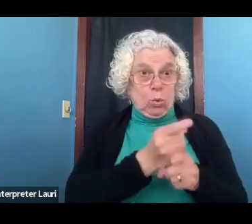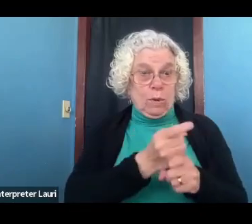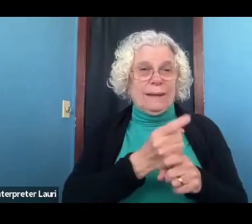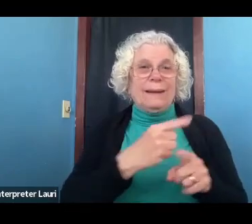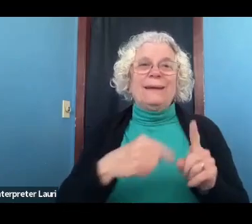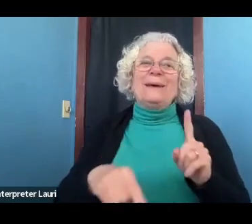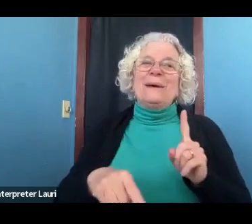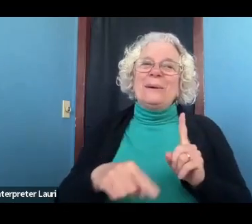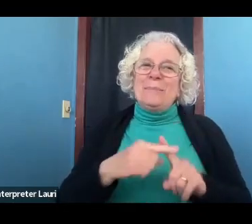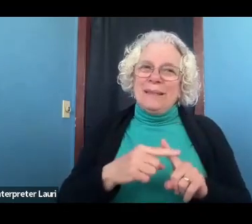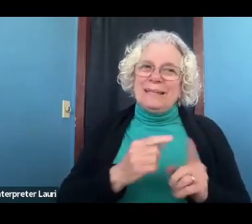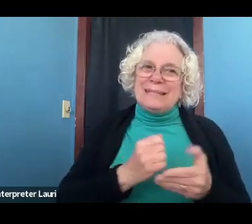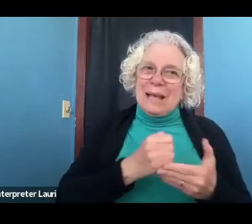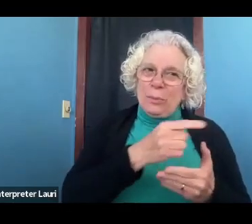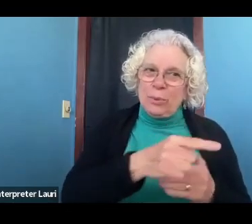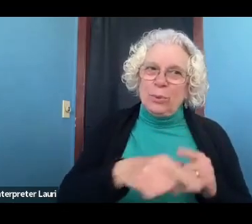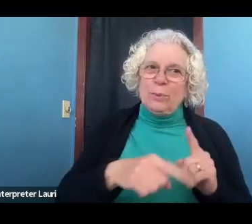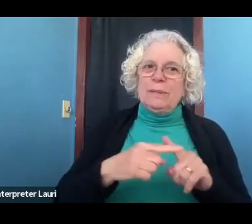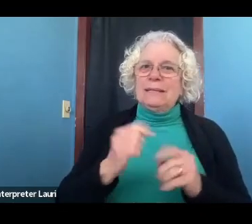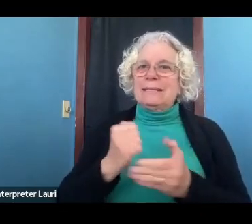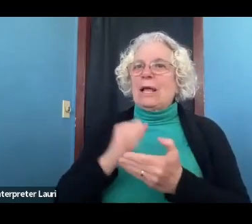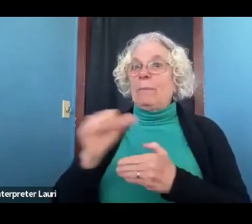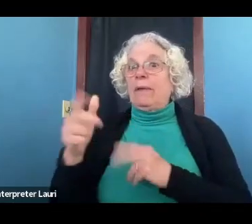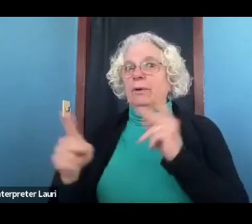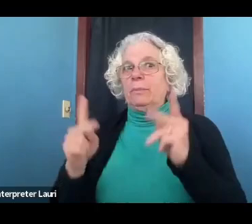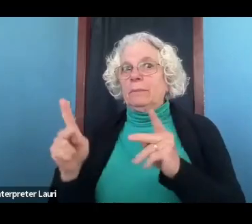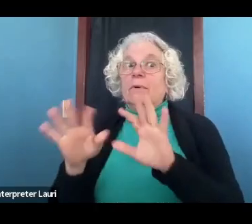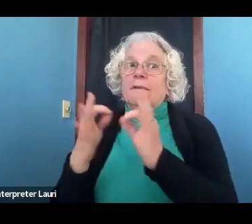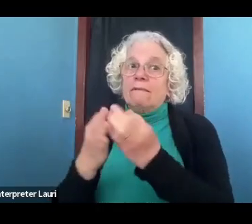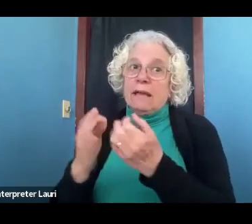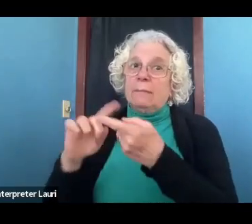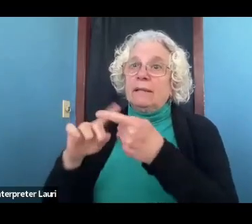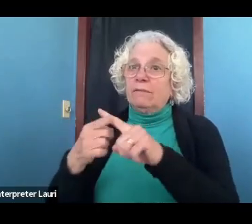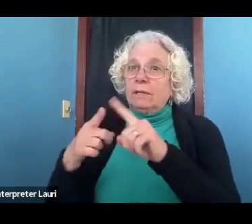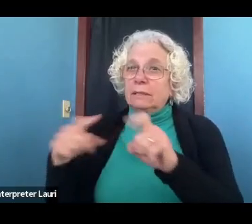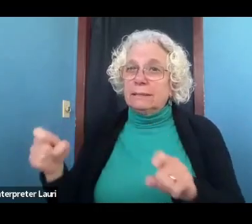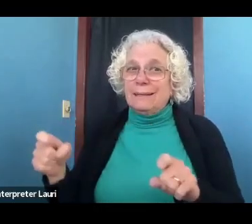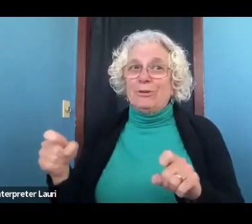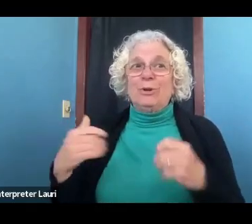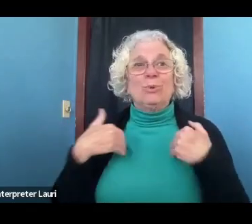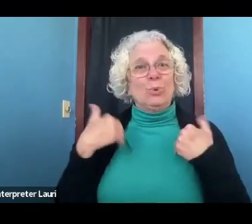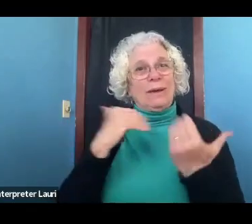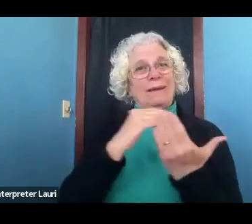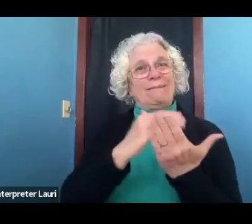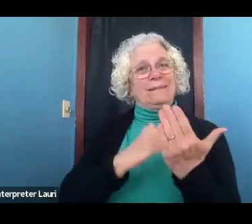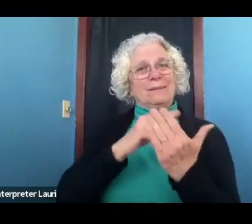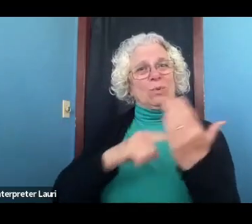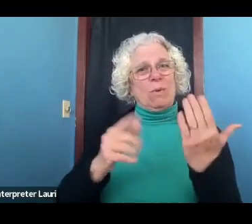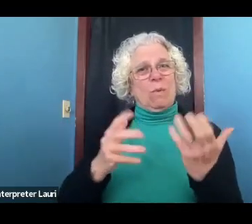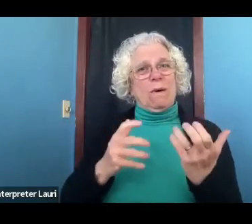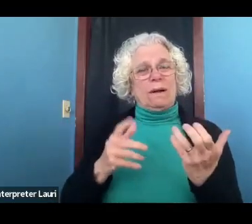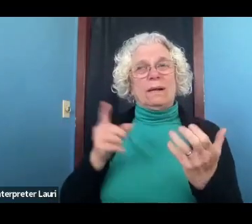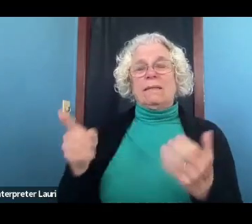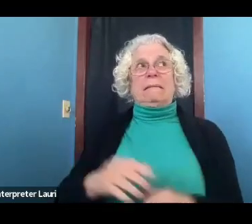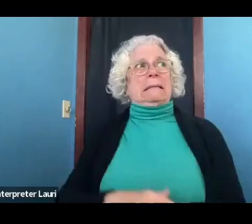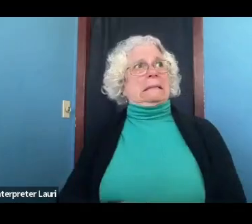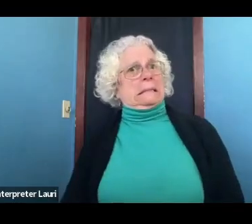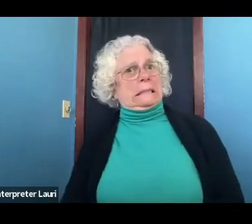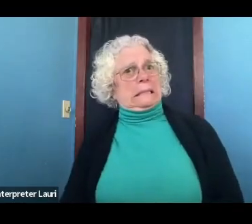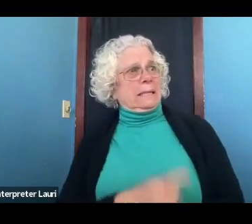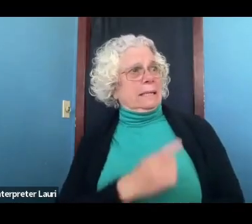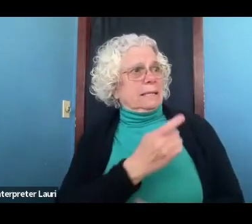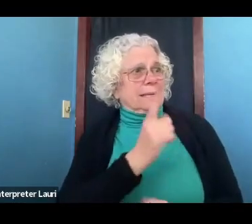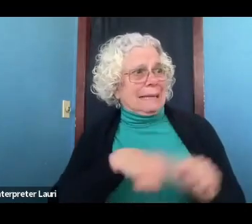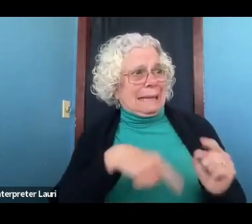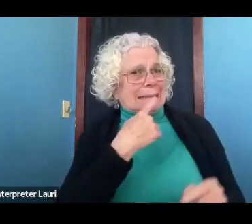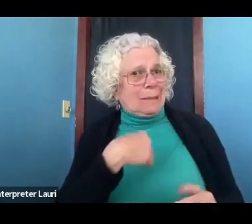a healthcare directive. It's a gift to your family and friends and loved ones because they don't have to guess what you